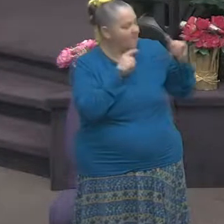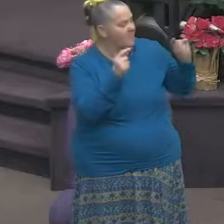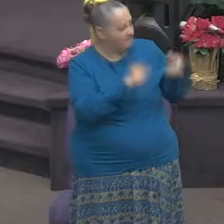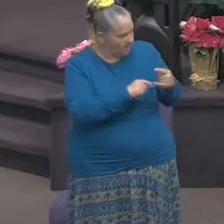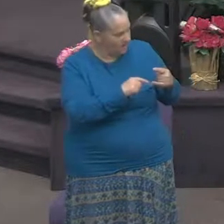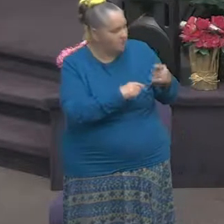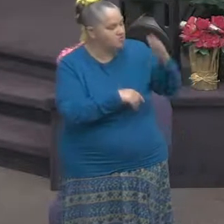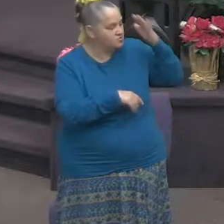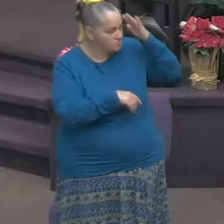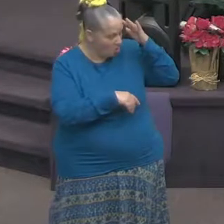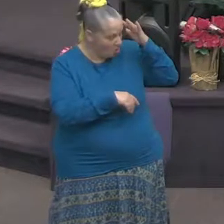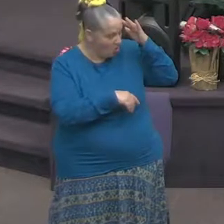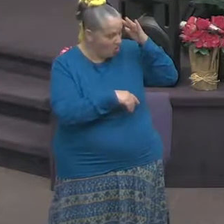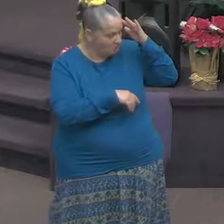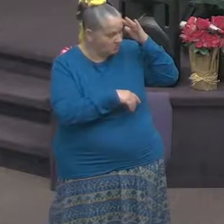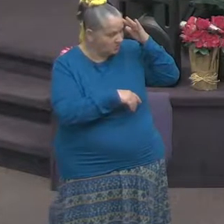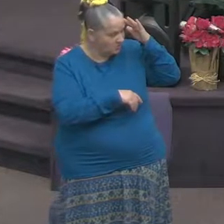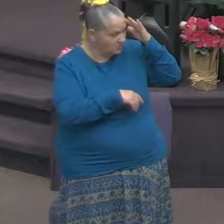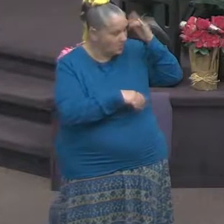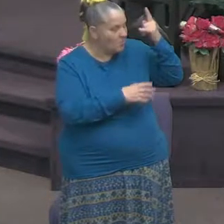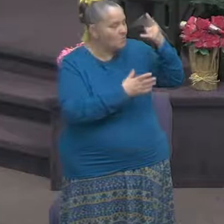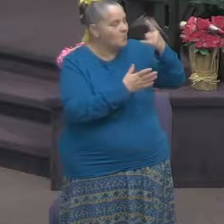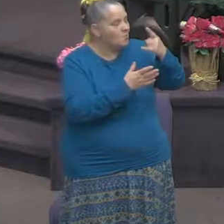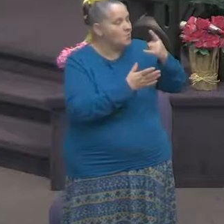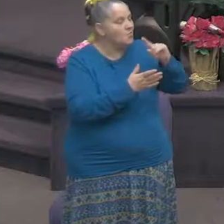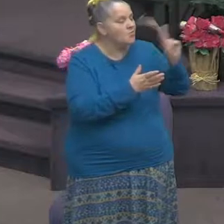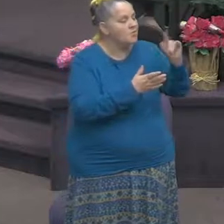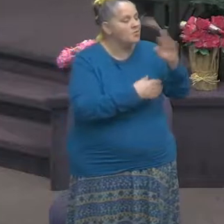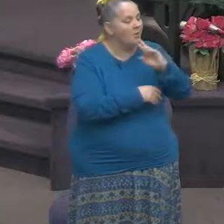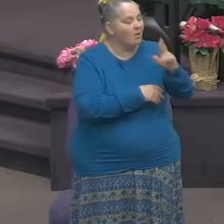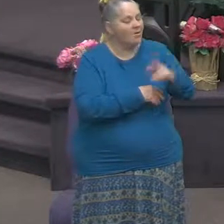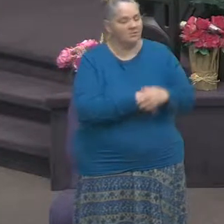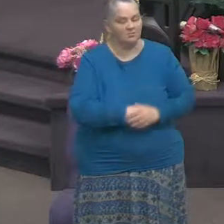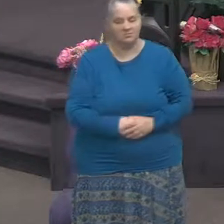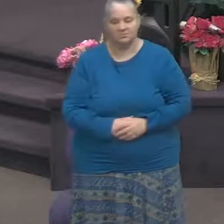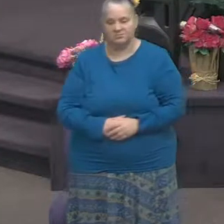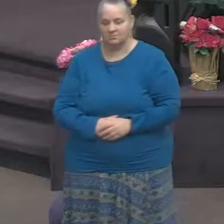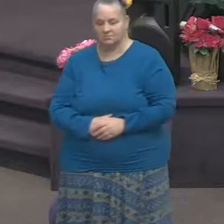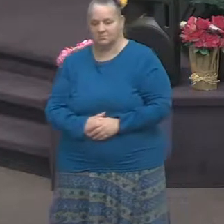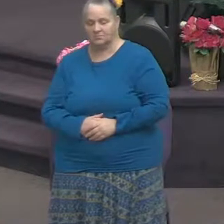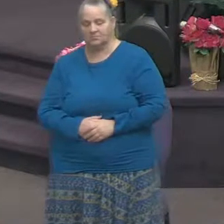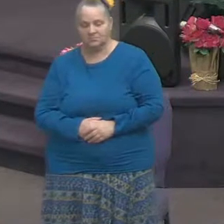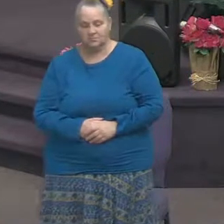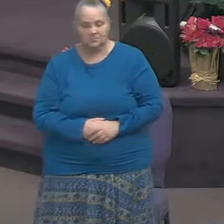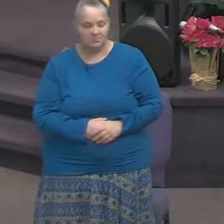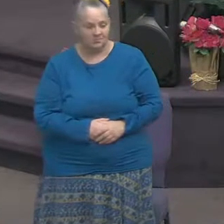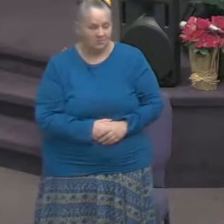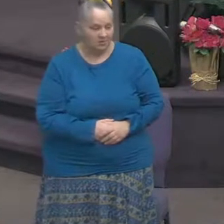felt. So he knows exactly where you are.